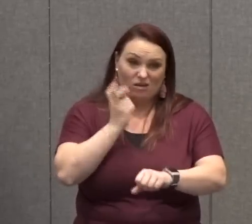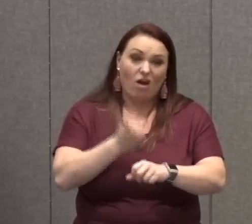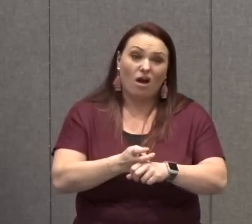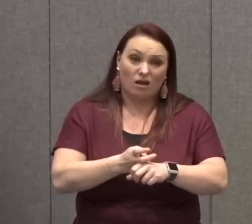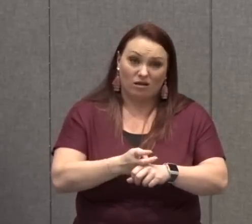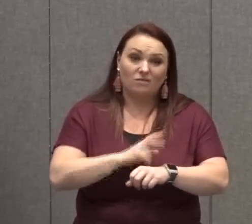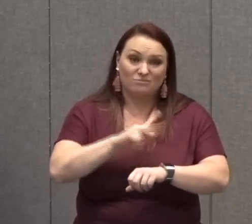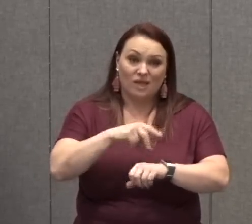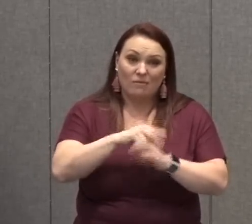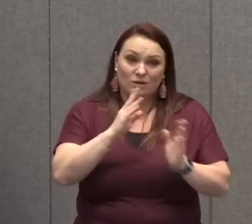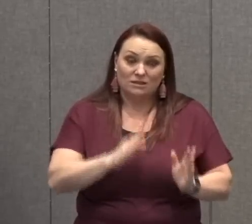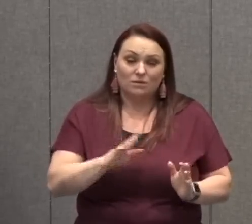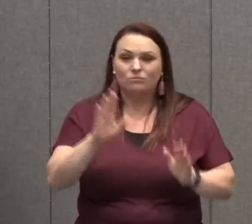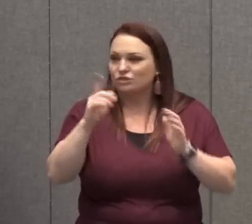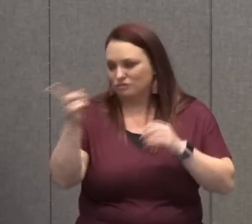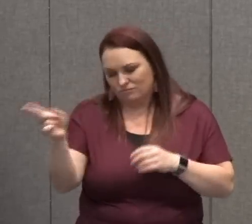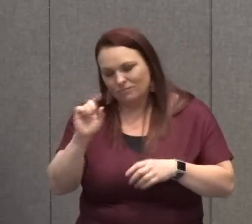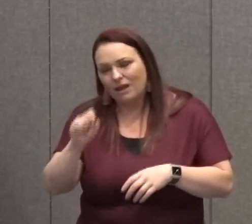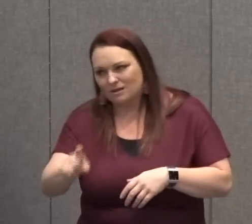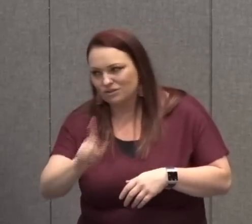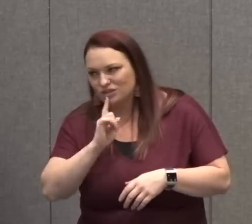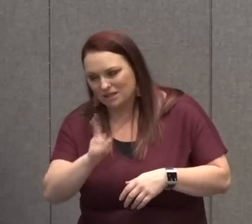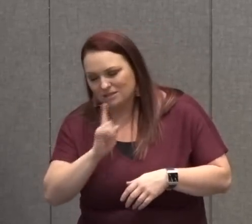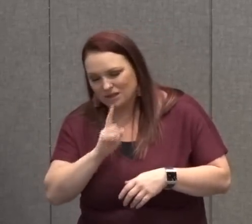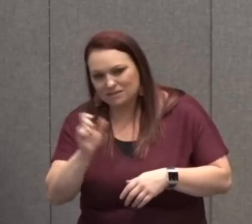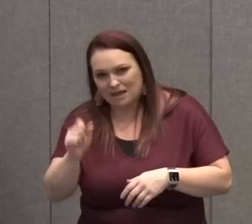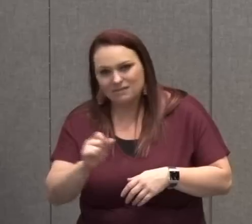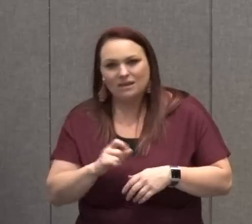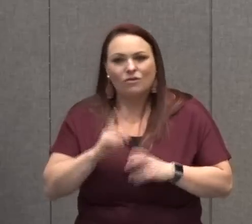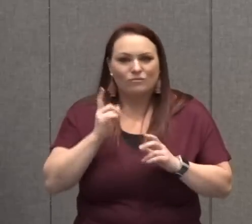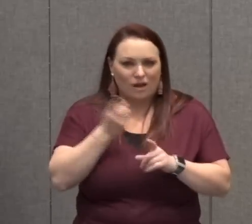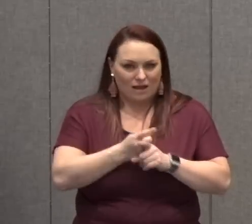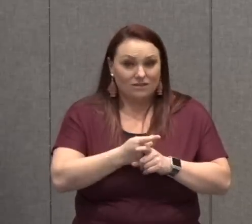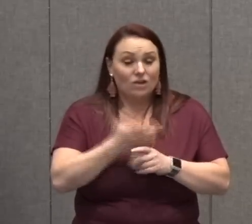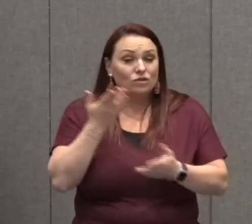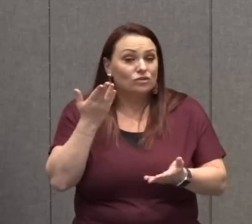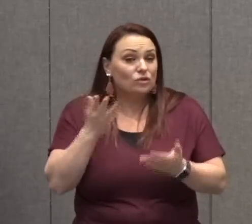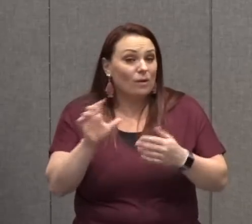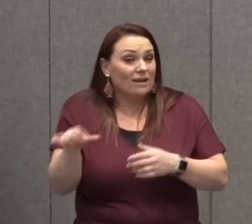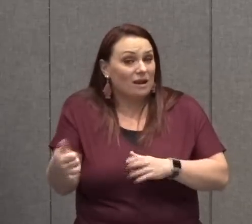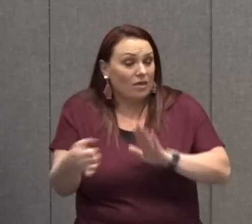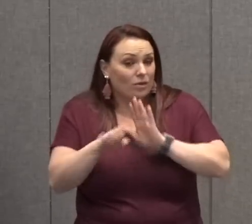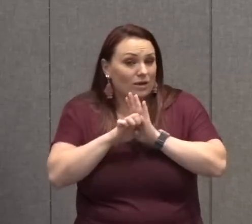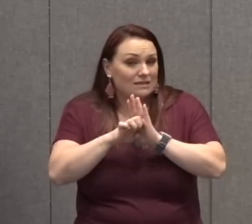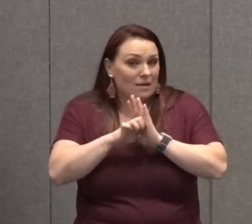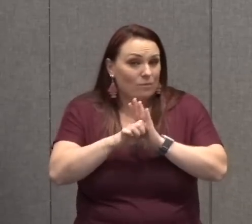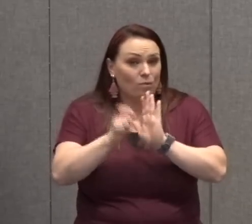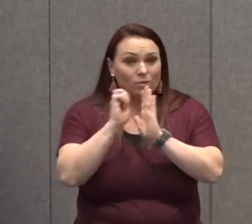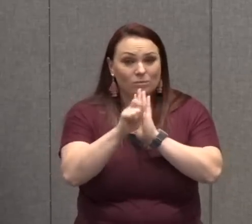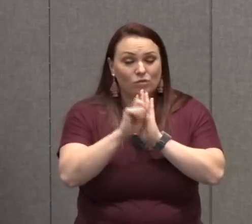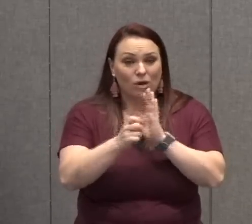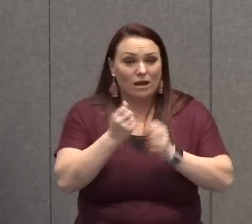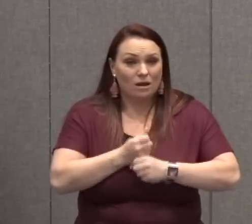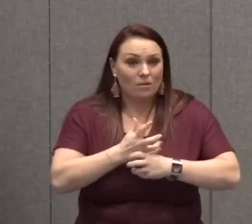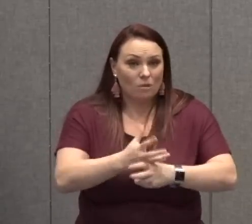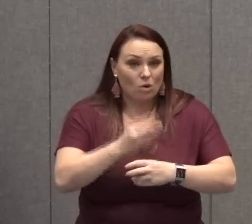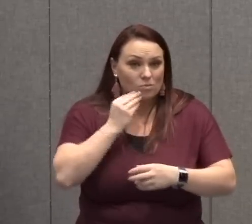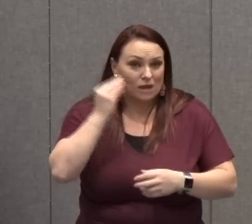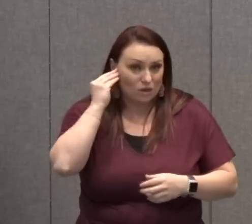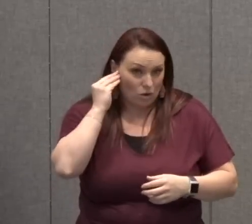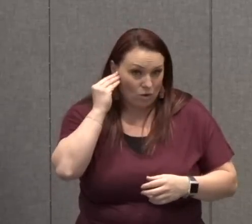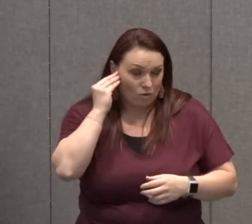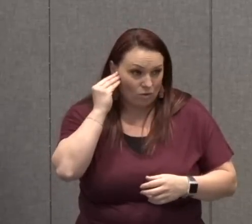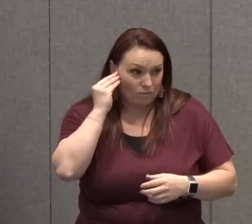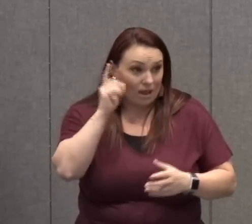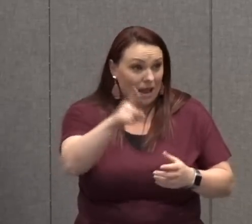have up here for example is maybe write a poem with someone at home have you learned how to write a poem yes you better